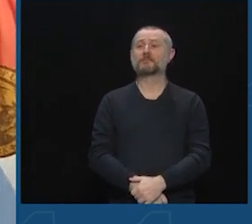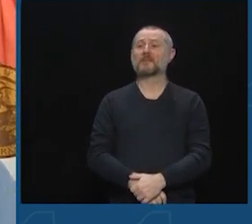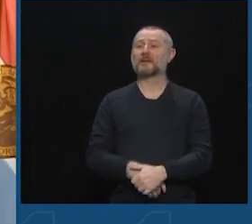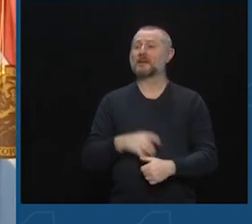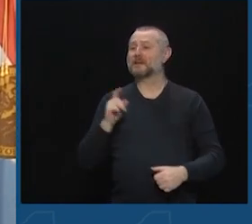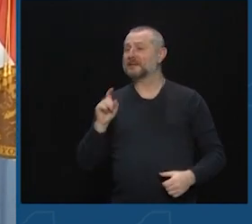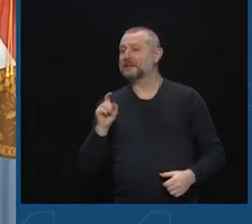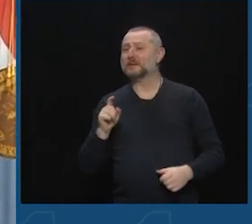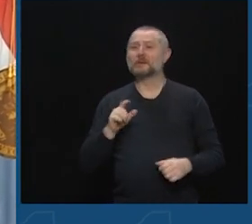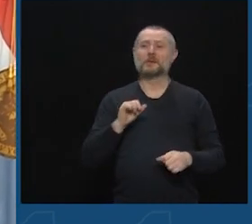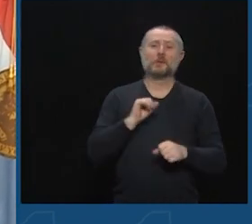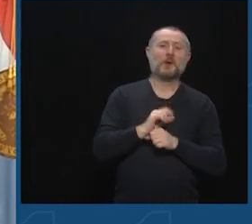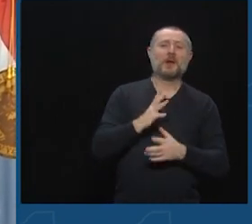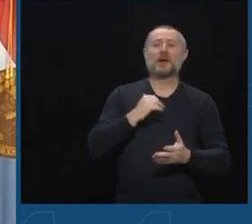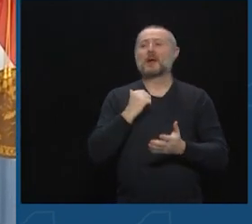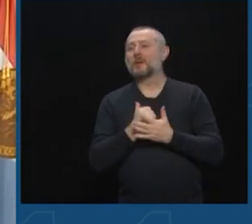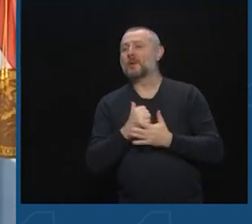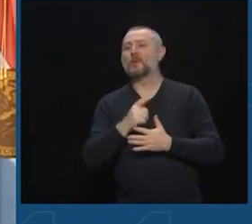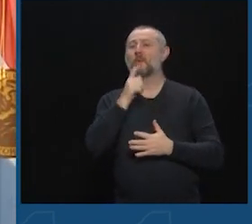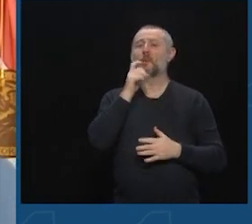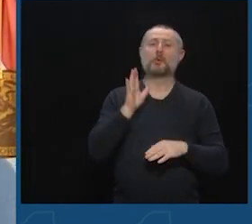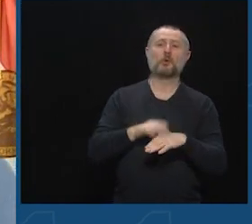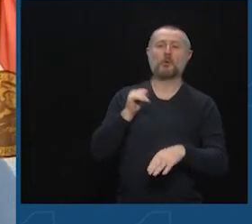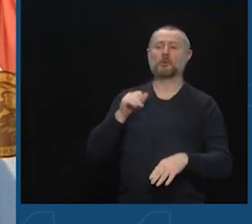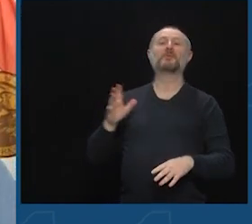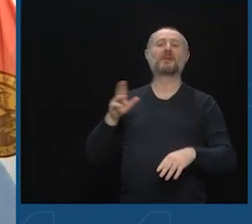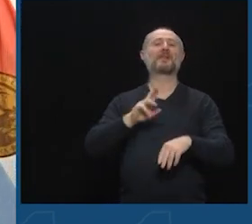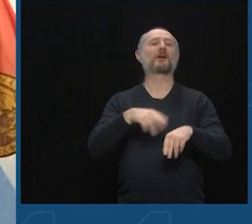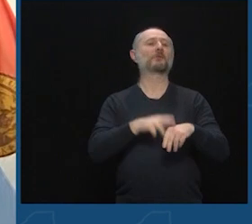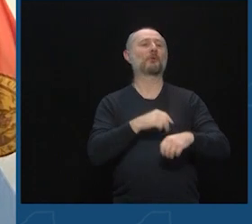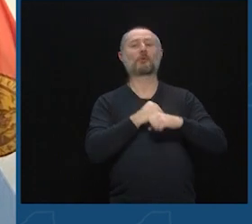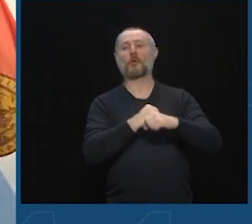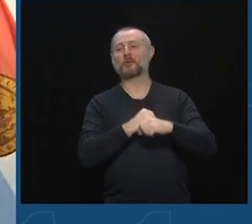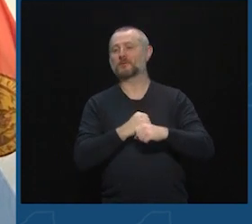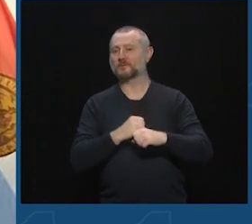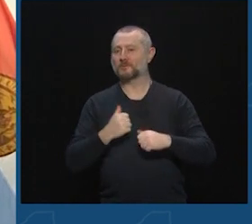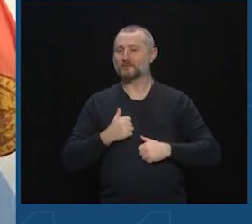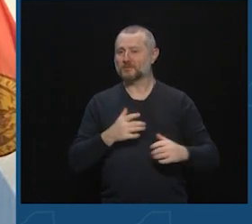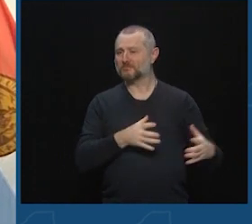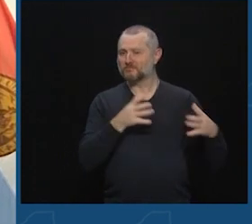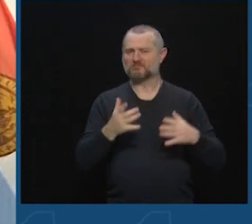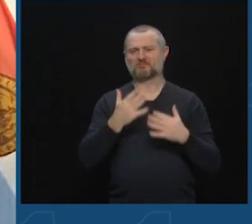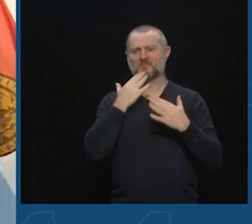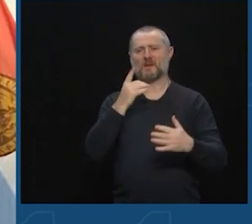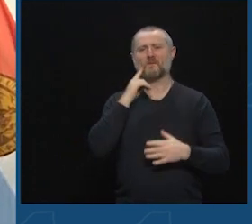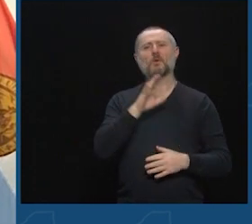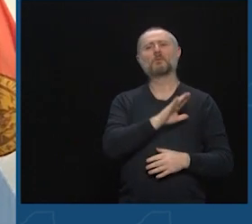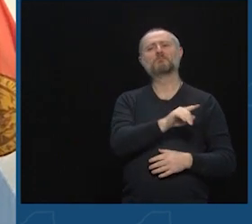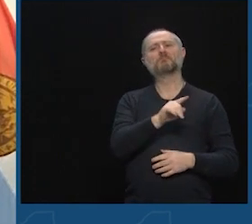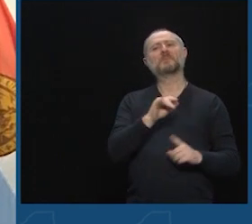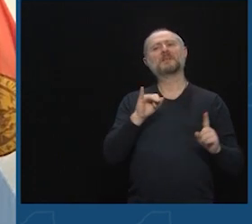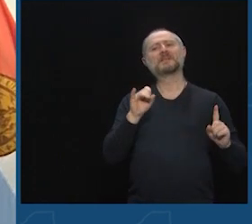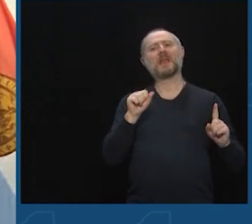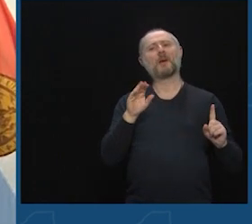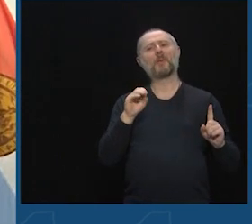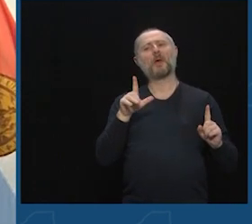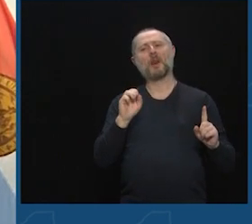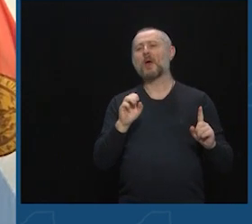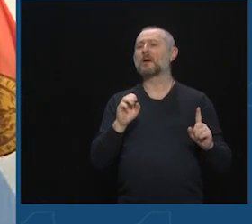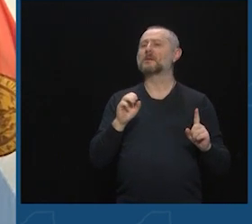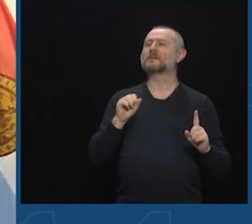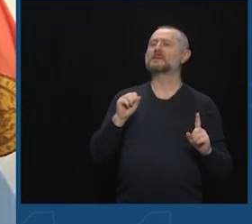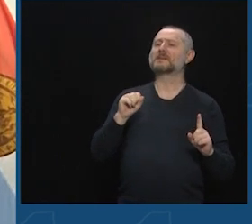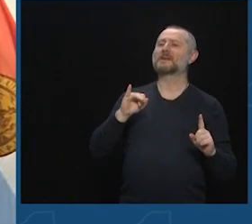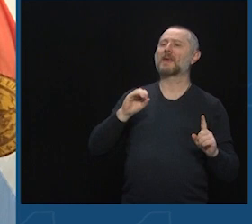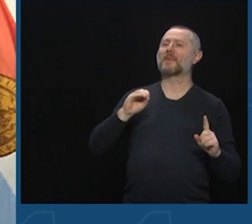National Guard. Our war against the weather this weekend, I want to thank Isabel Smith, our Brigadier General from the New York National Guard, and all the Guards, men